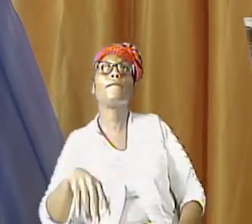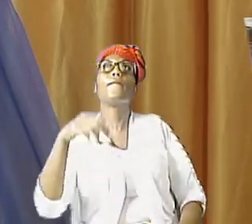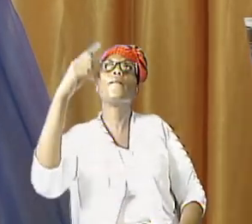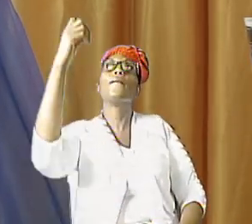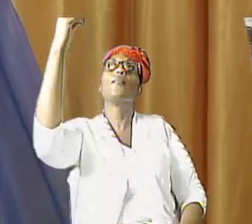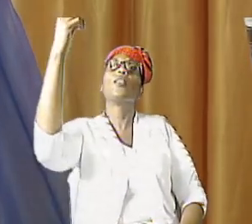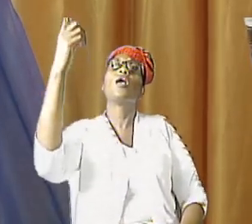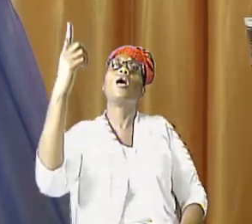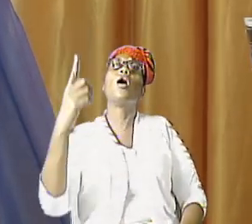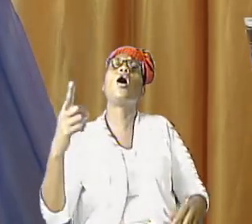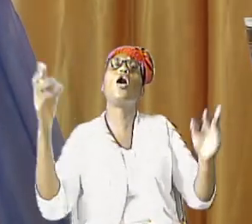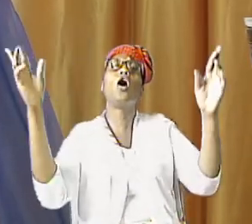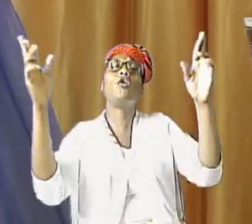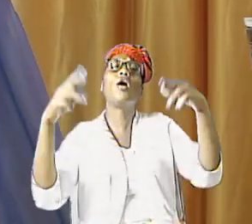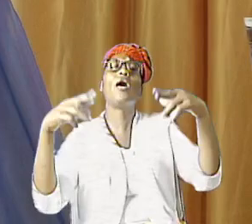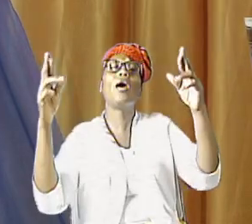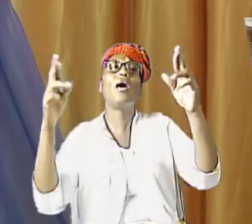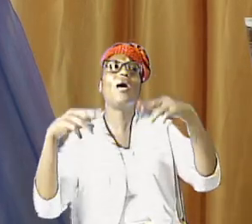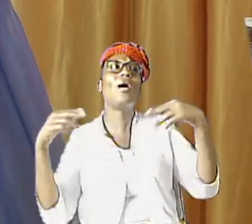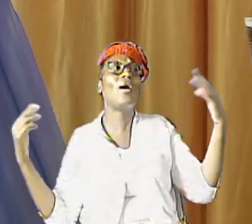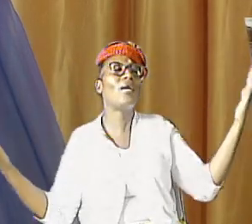God is